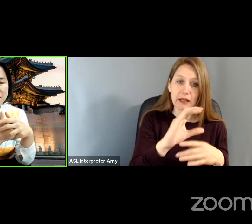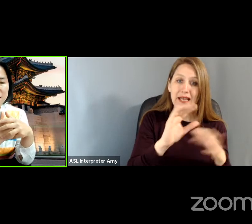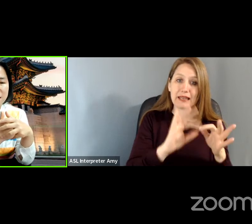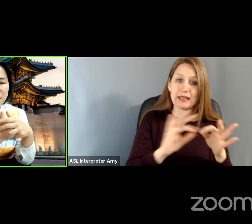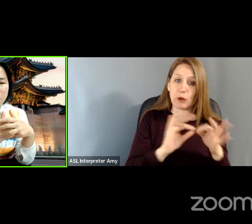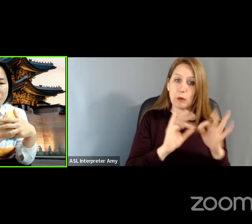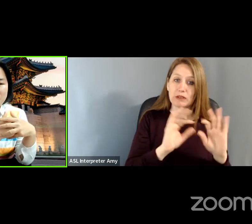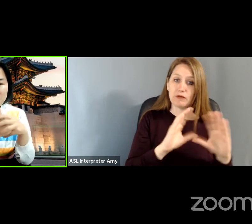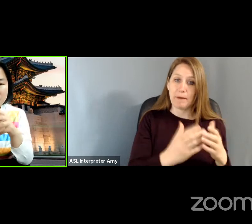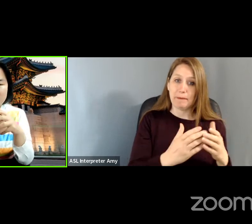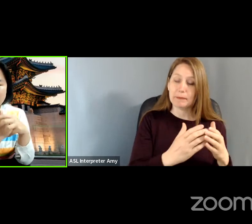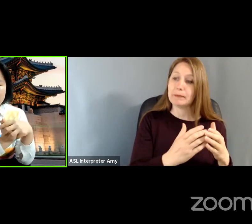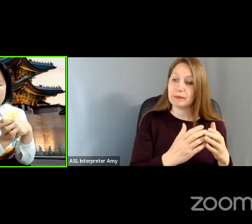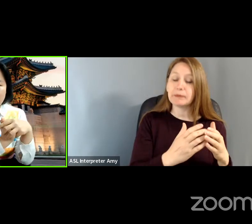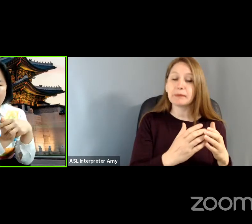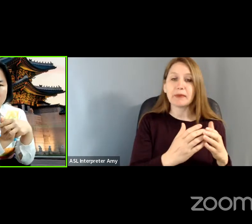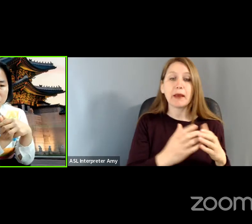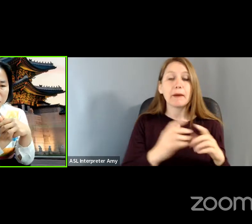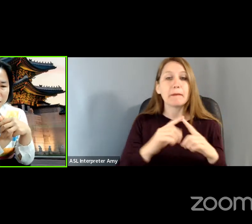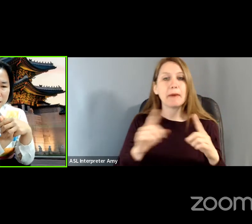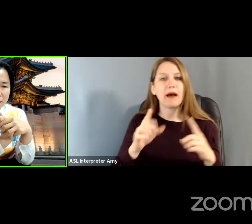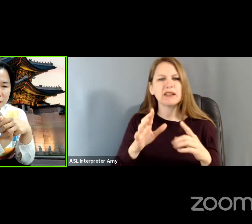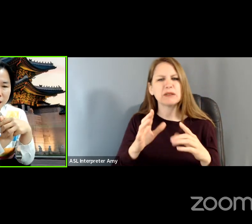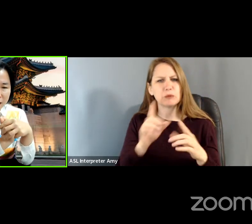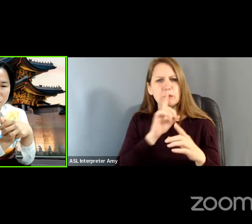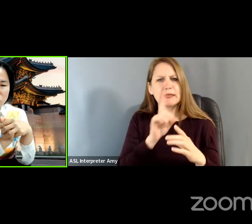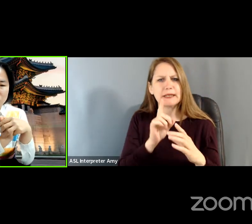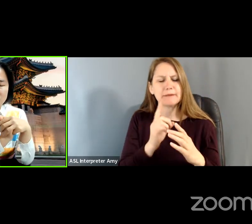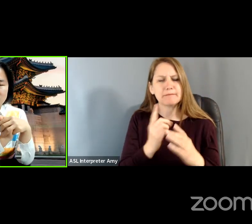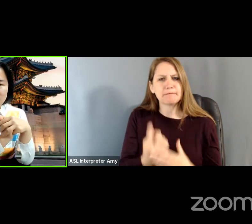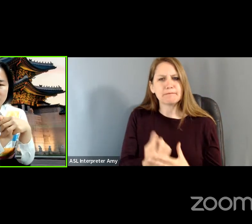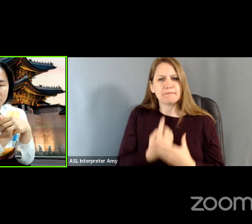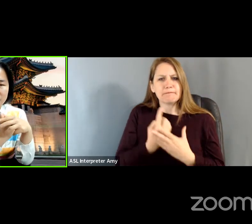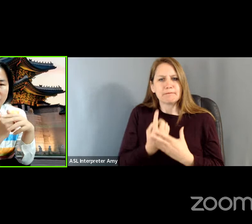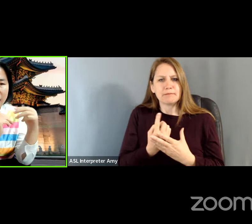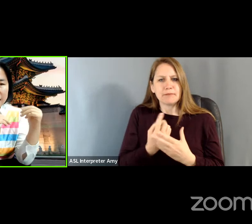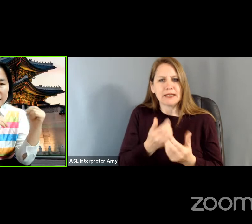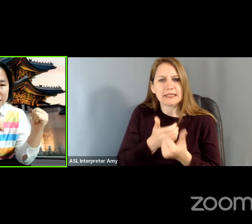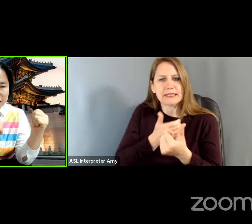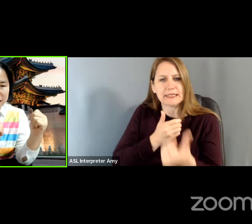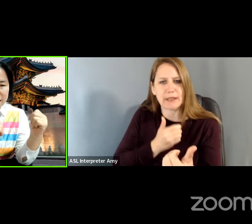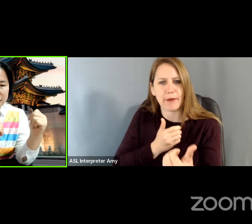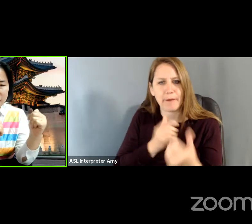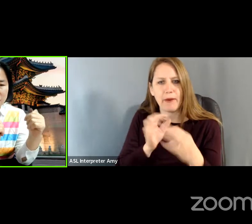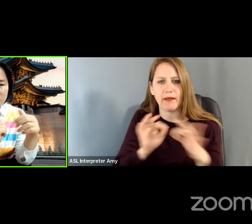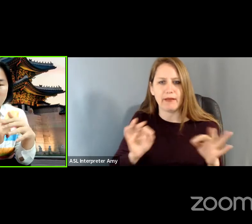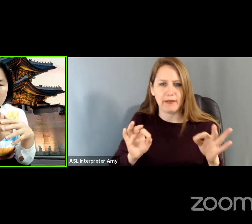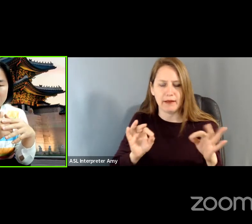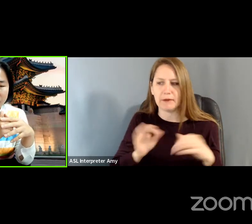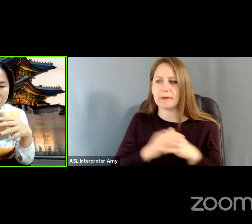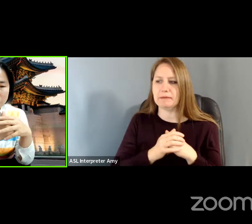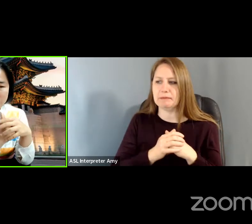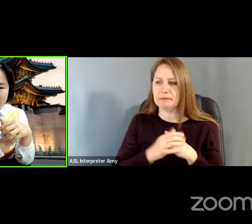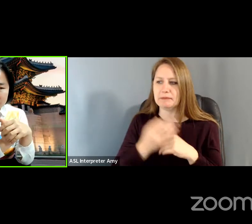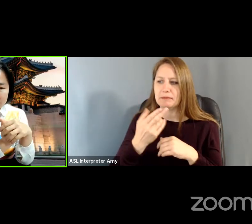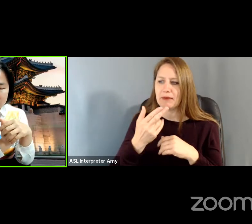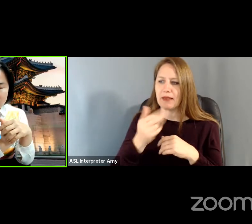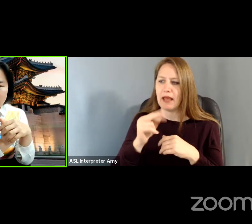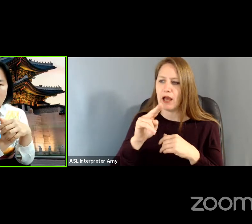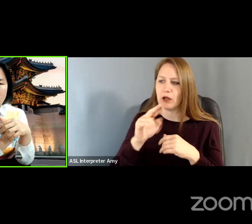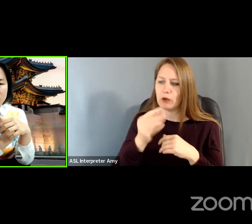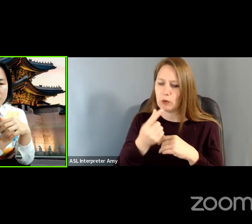it is basically an isolated language. Hangul, the Korean